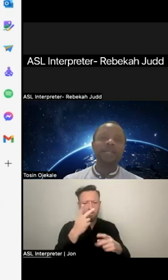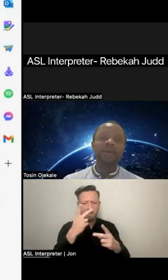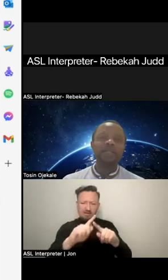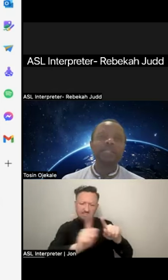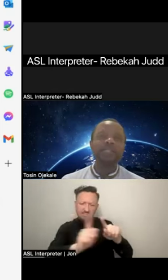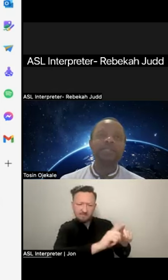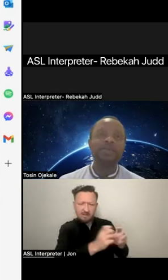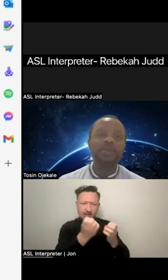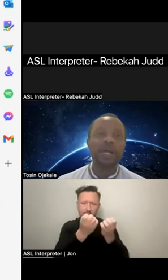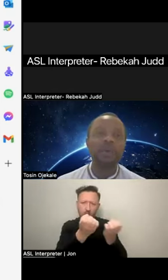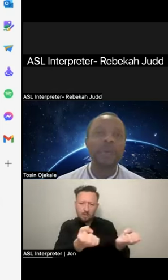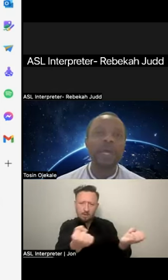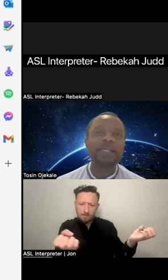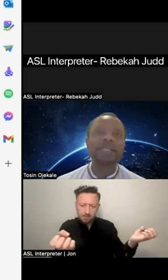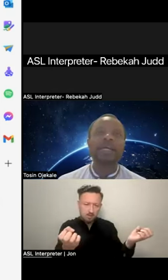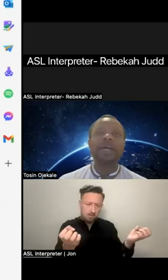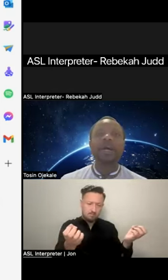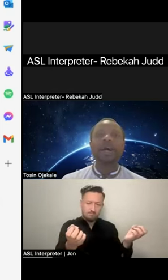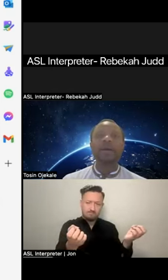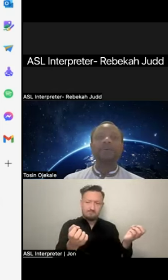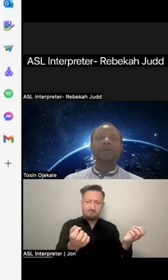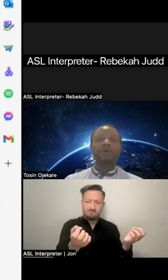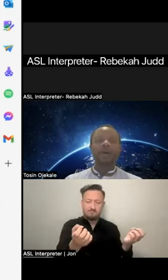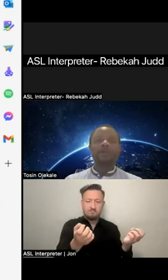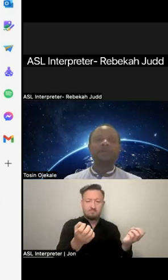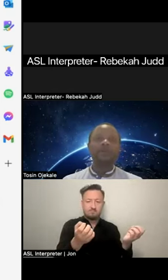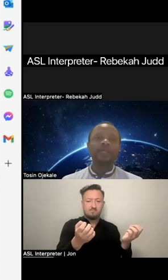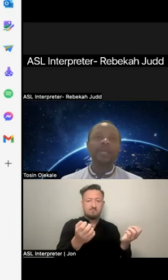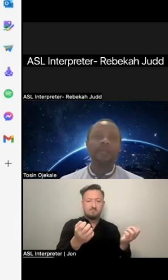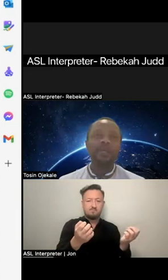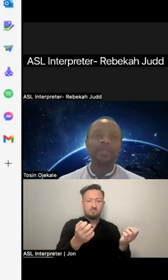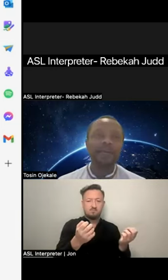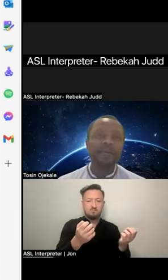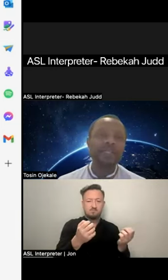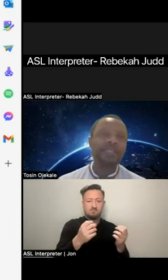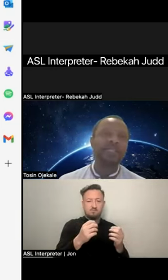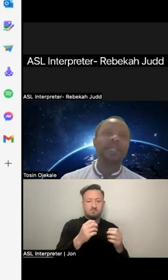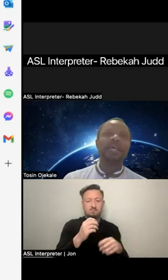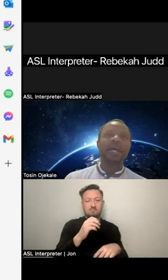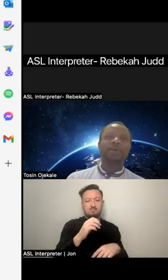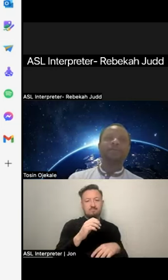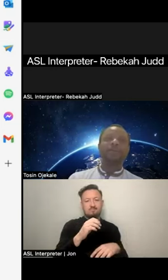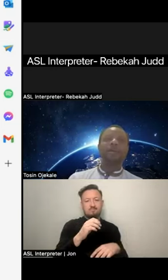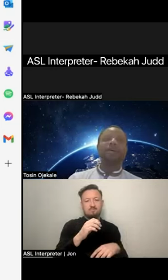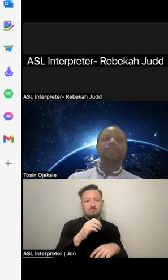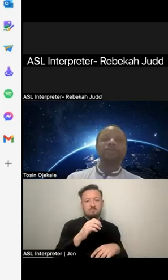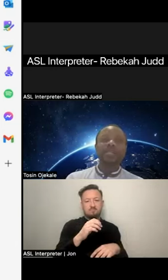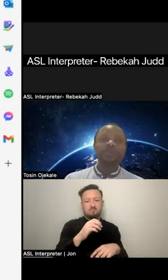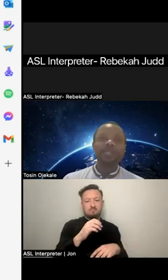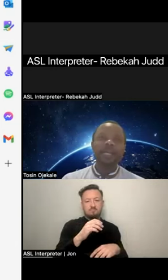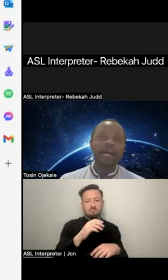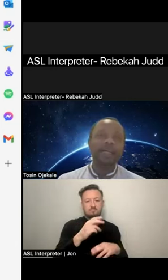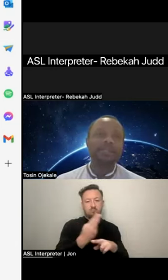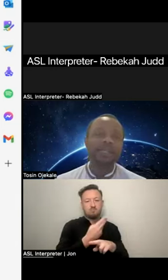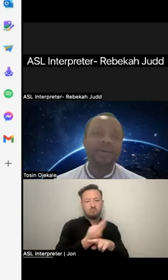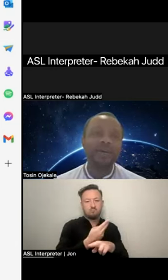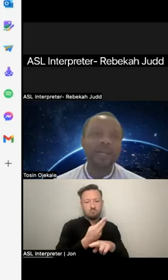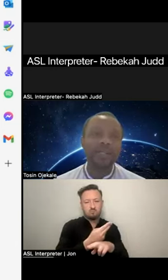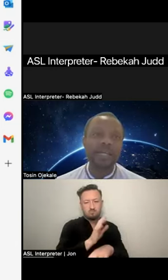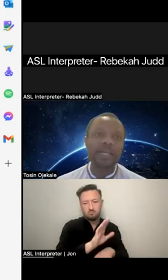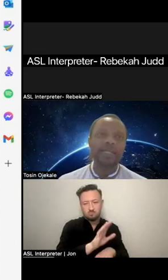They audit those equipment, how often they are being serviced, how usable they are in